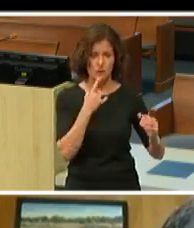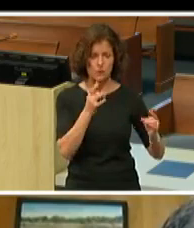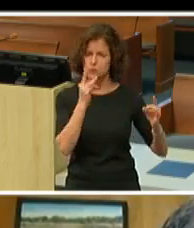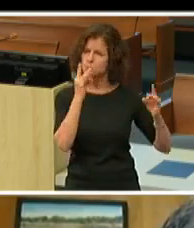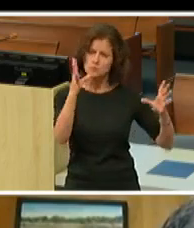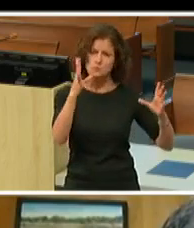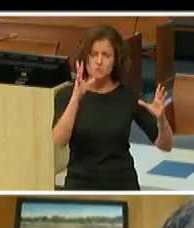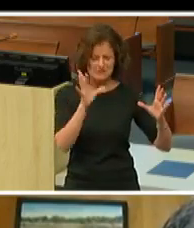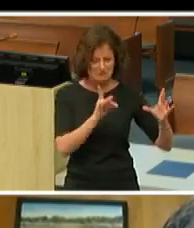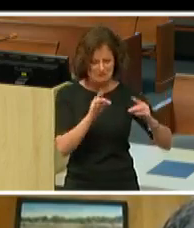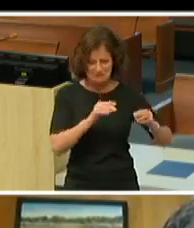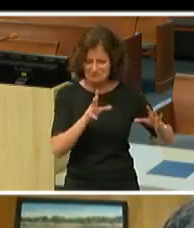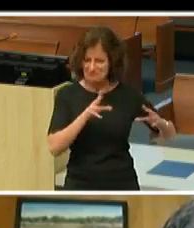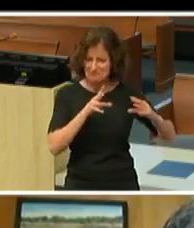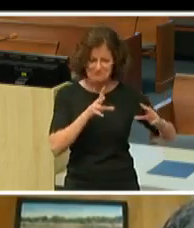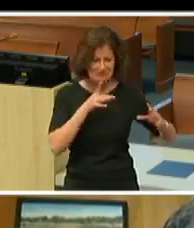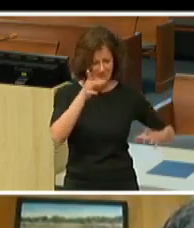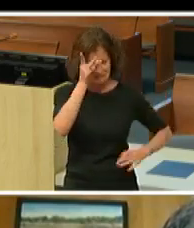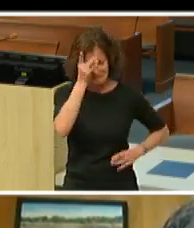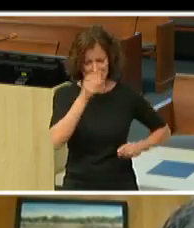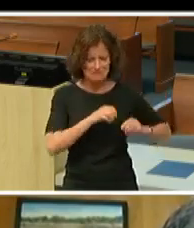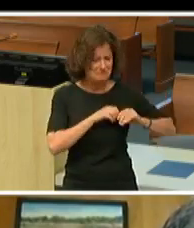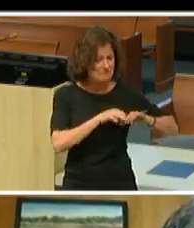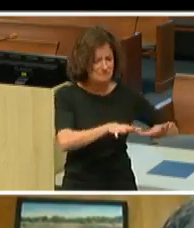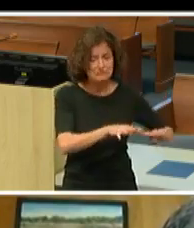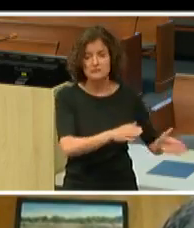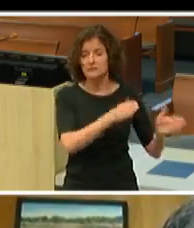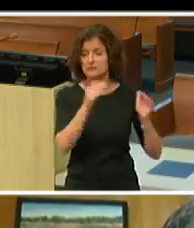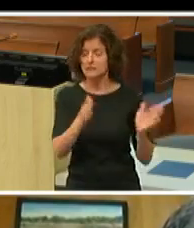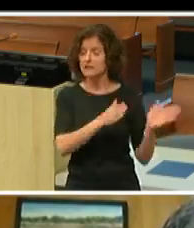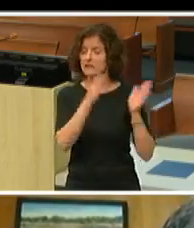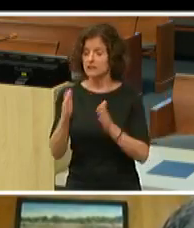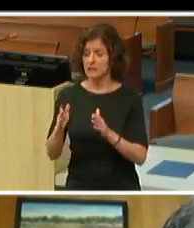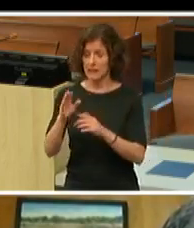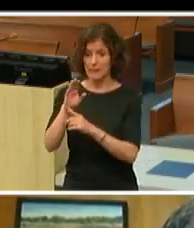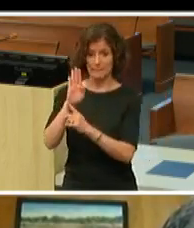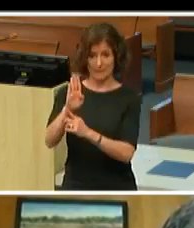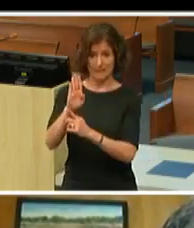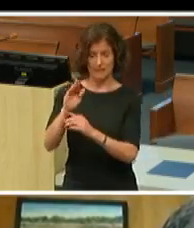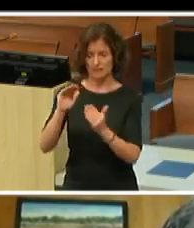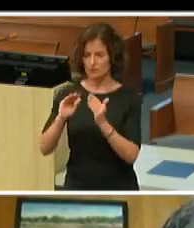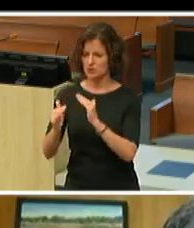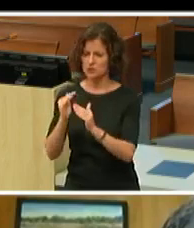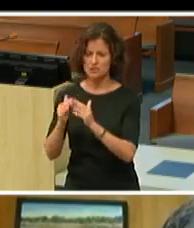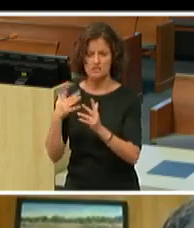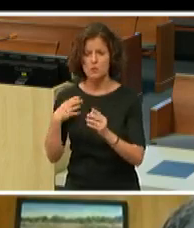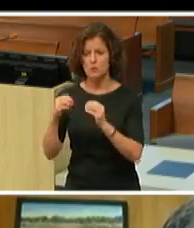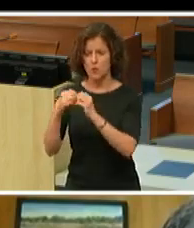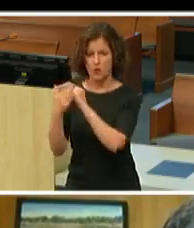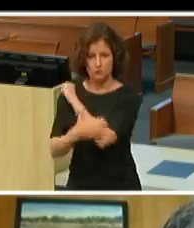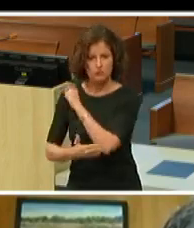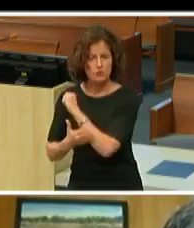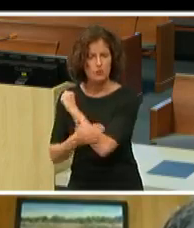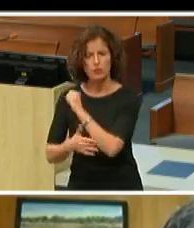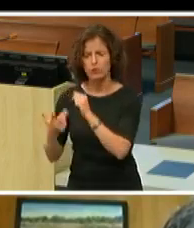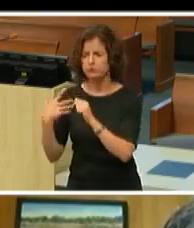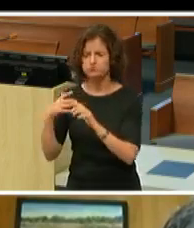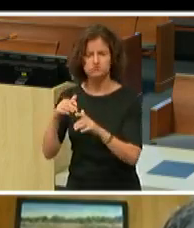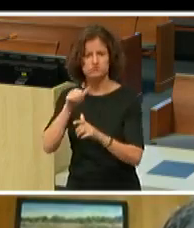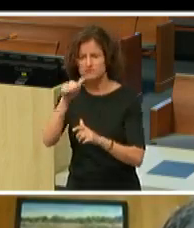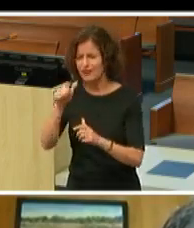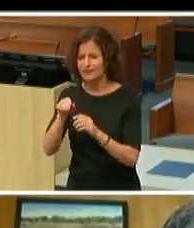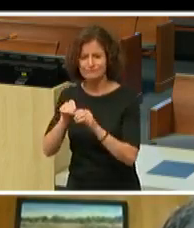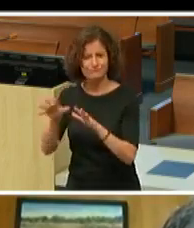infection, things were, you know, moving quickly. And the B communities were often more rural communities and places where it